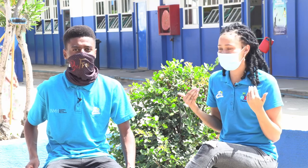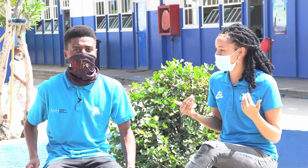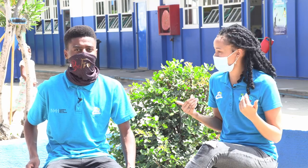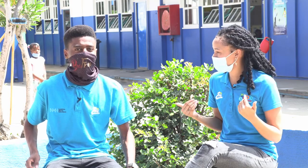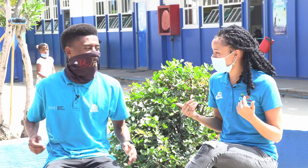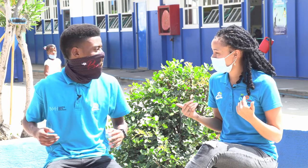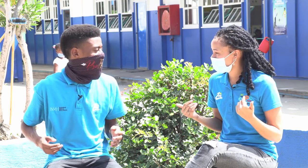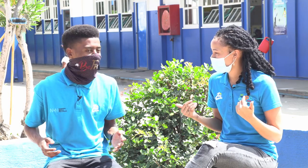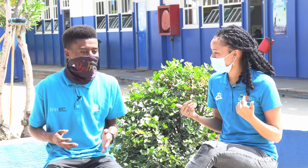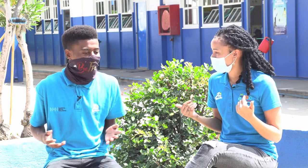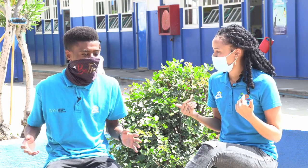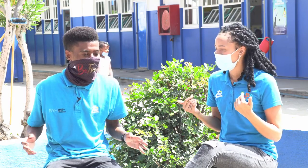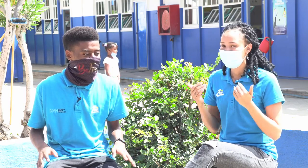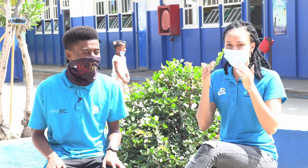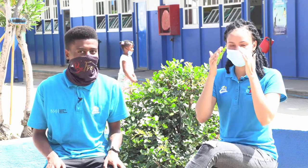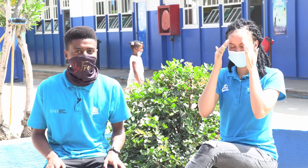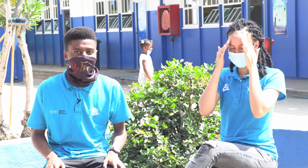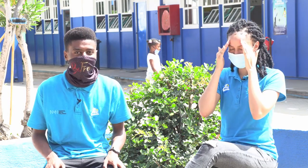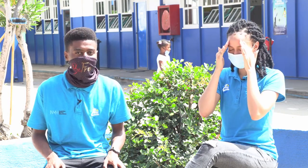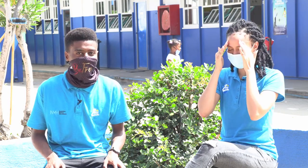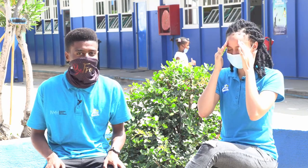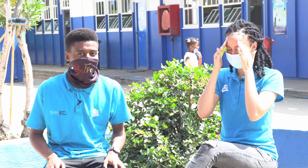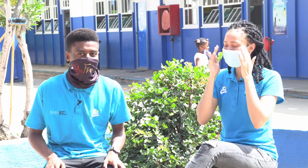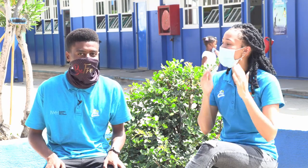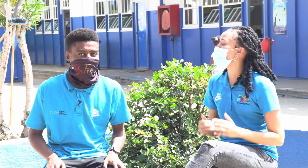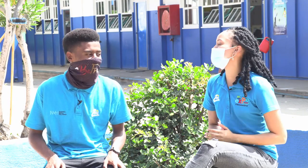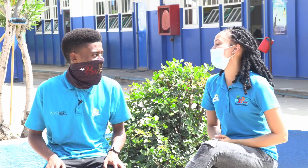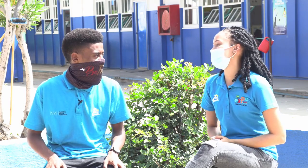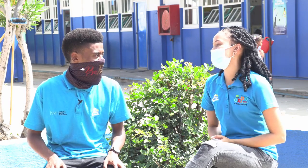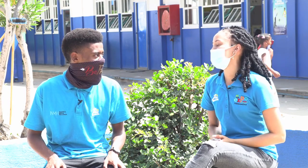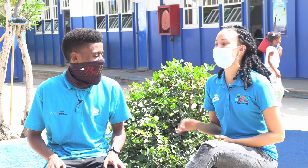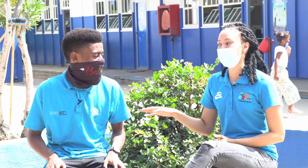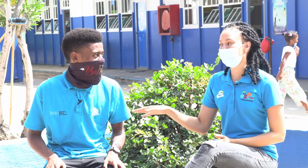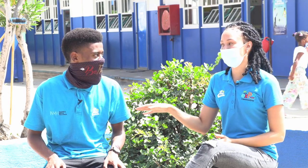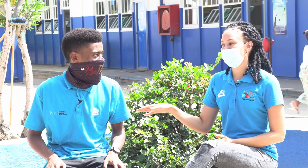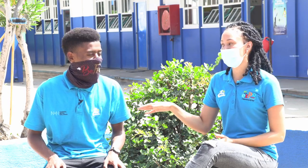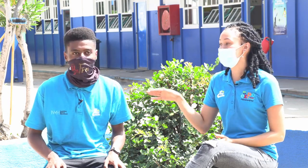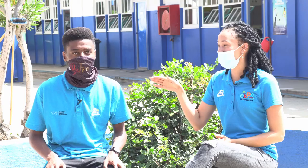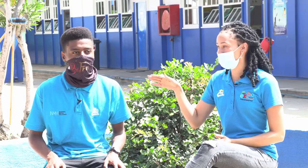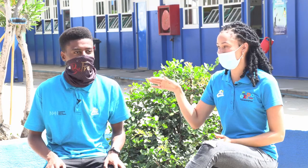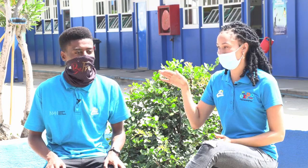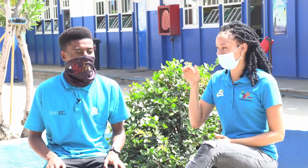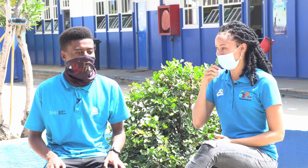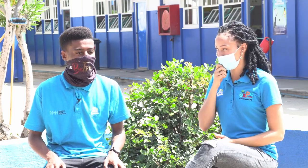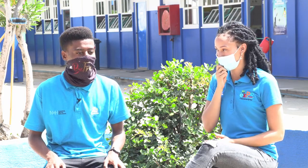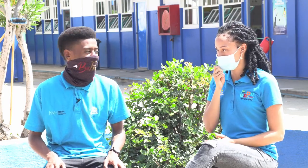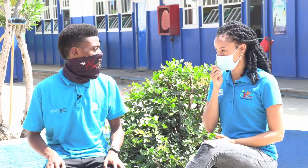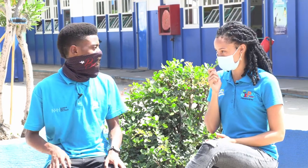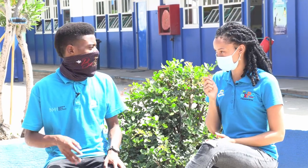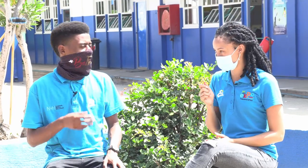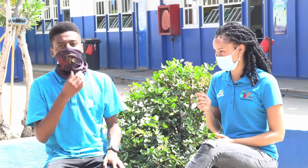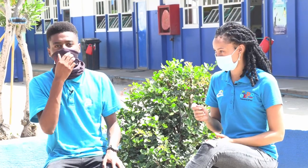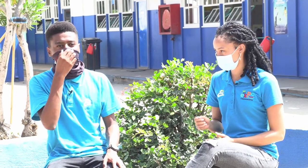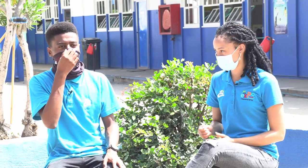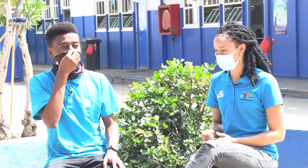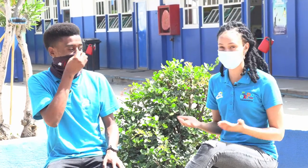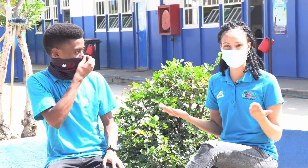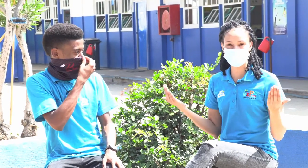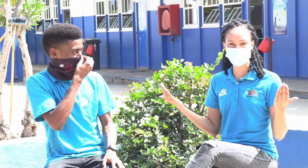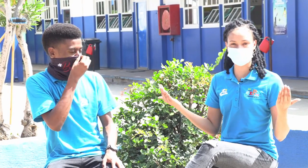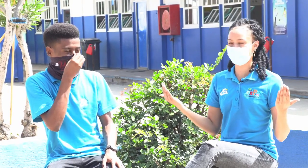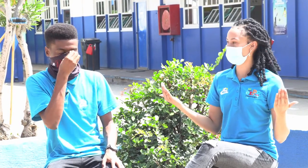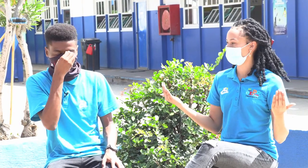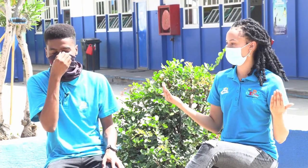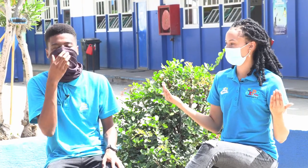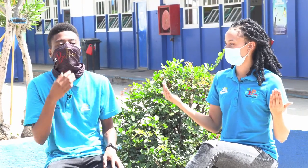the last lesson? That was the last lesson. No, man. You're joking. No. It's April. Are you trying to April fool me? No, Because